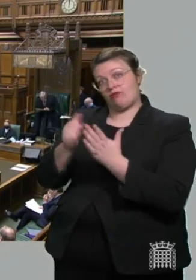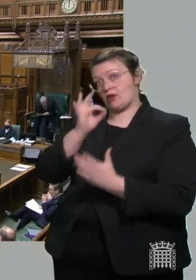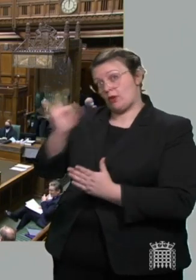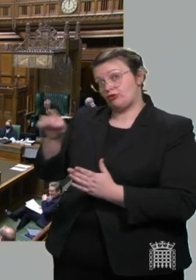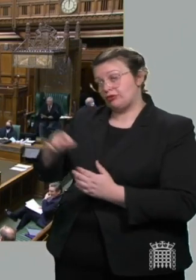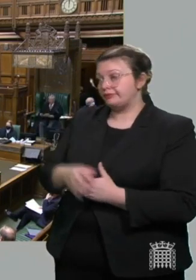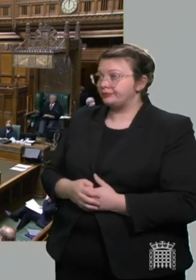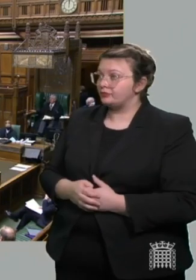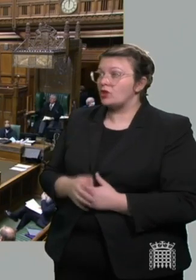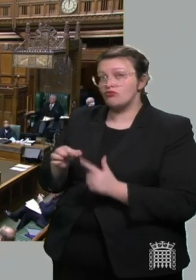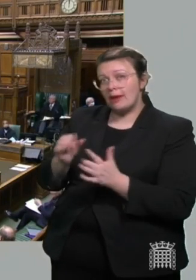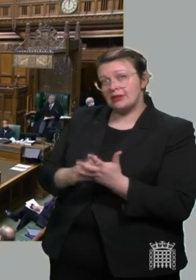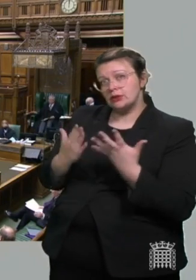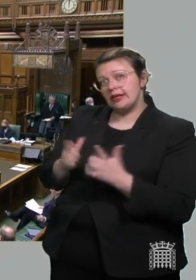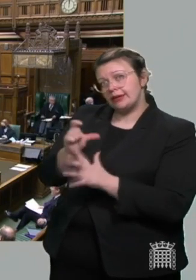engagement.